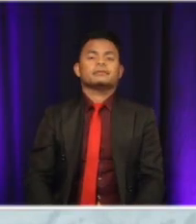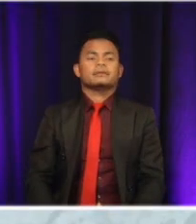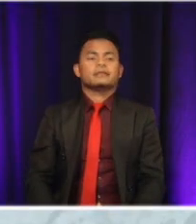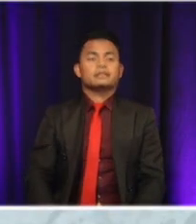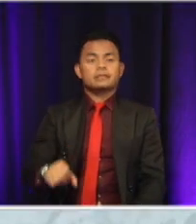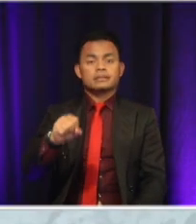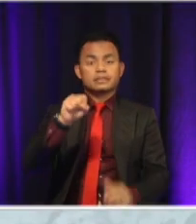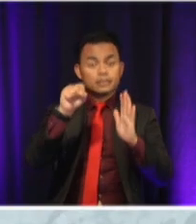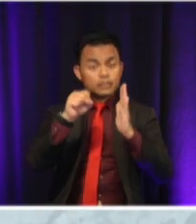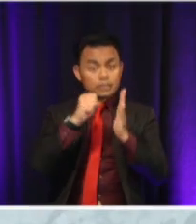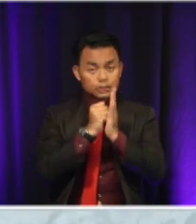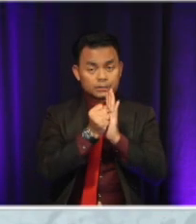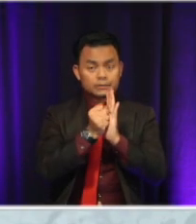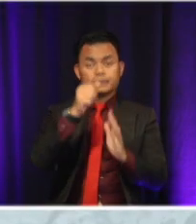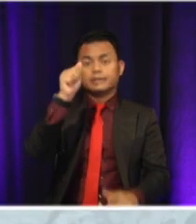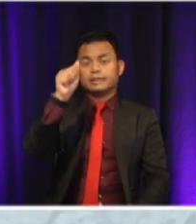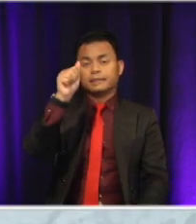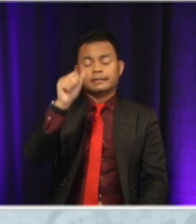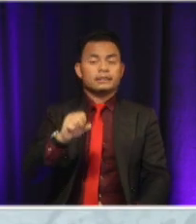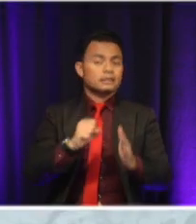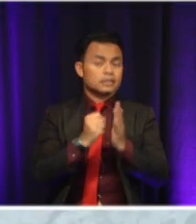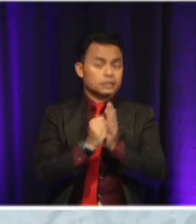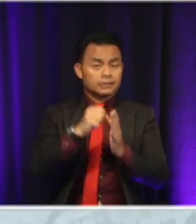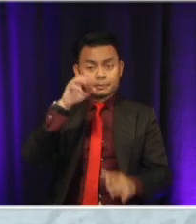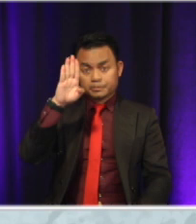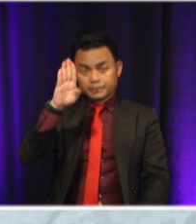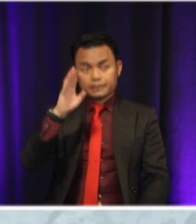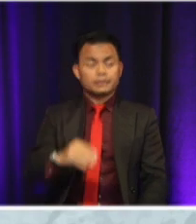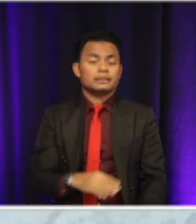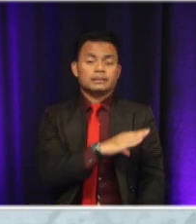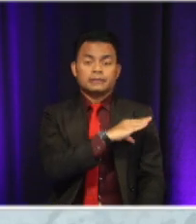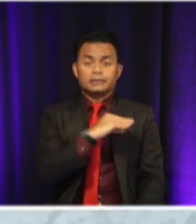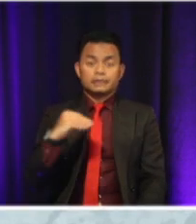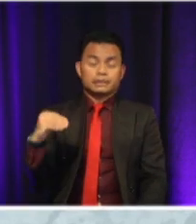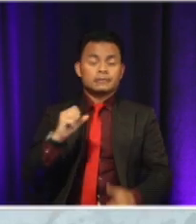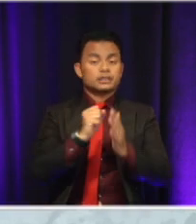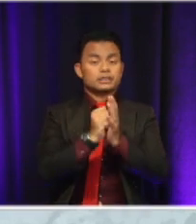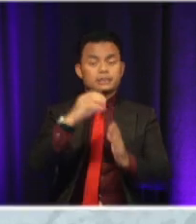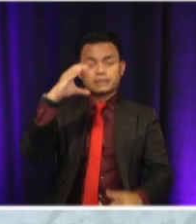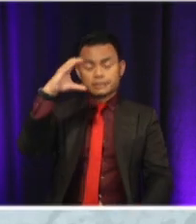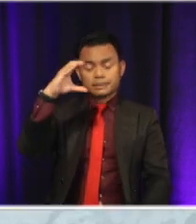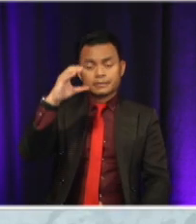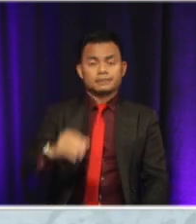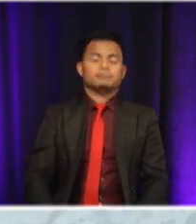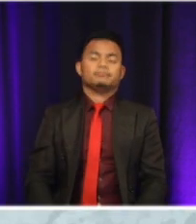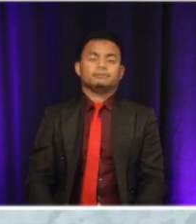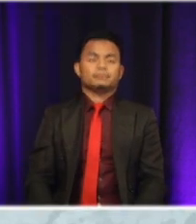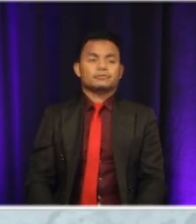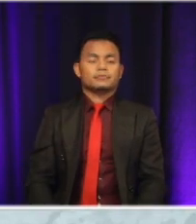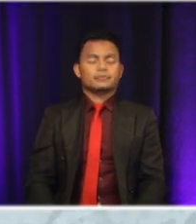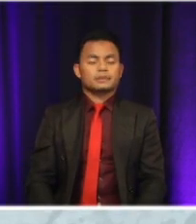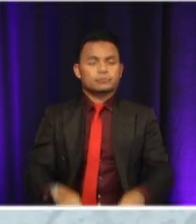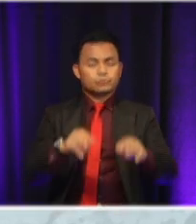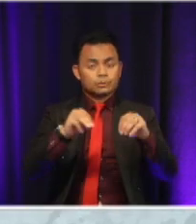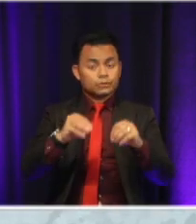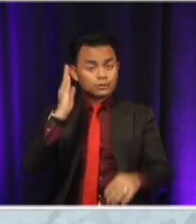prose, you have your section B, drama, and then you have your section C, poetry. Pupils already